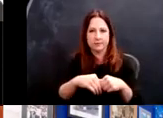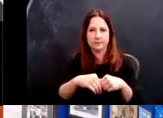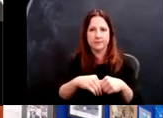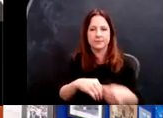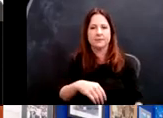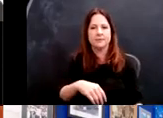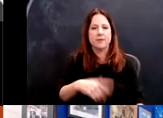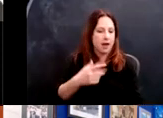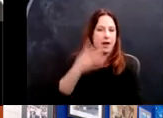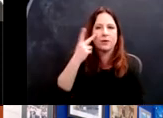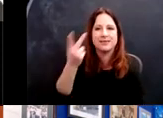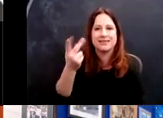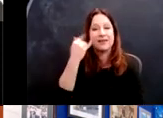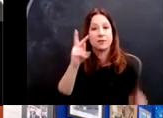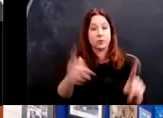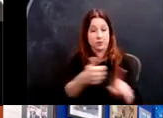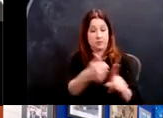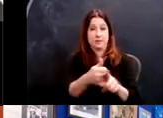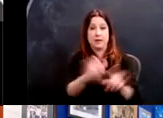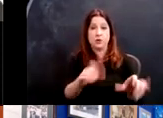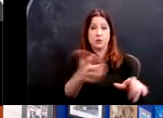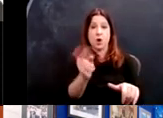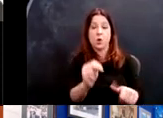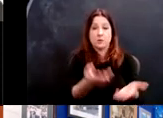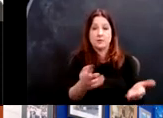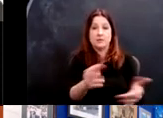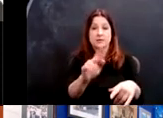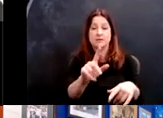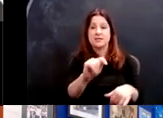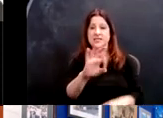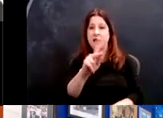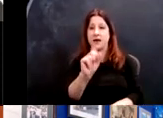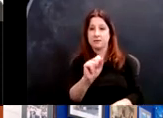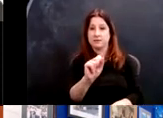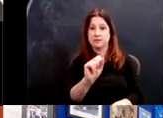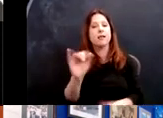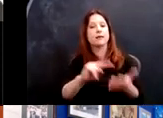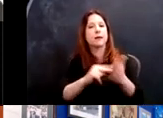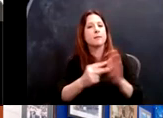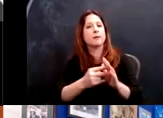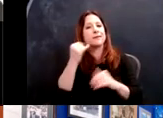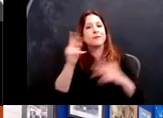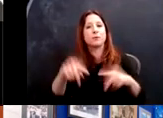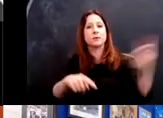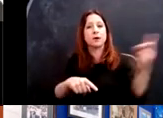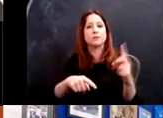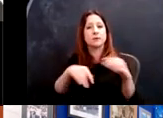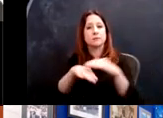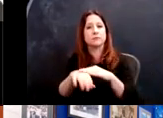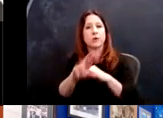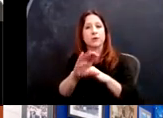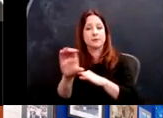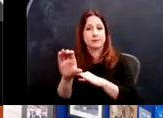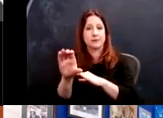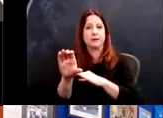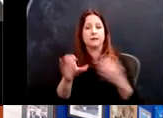them achieving their own tasks. And for example, what that means is if they come into the recovery center